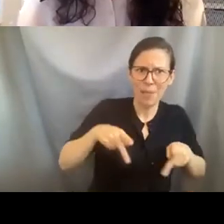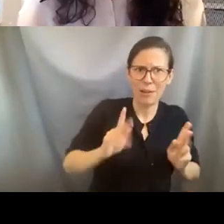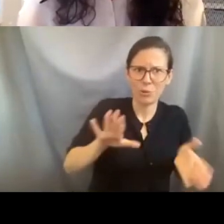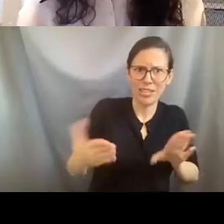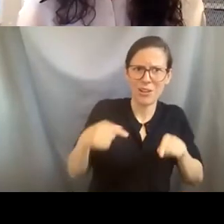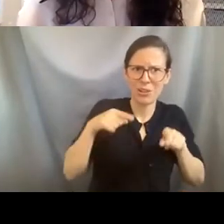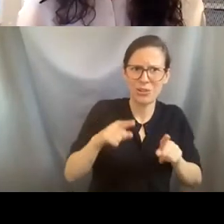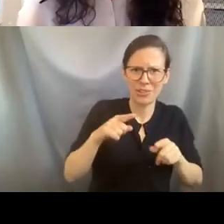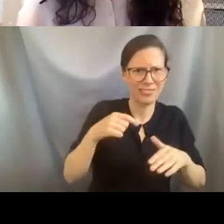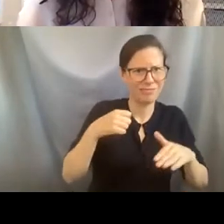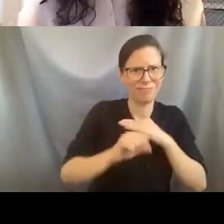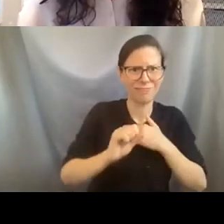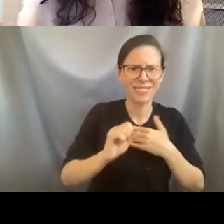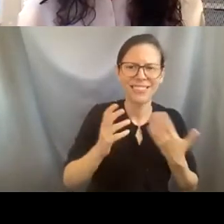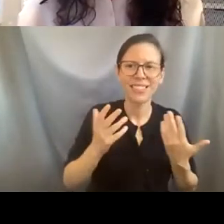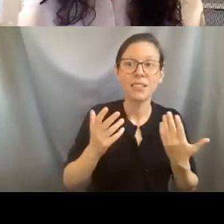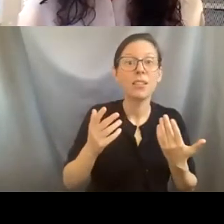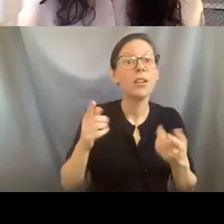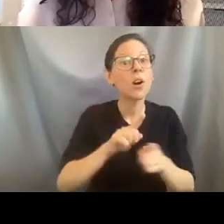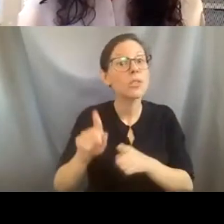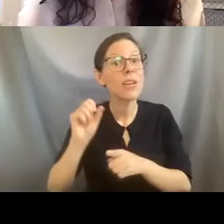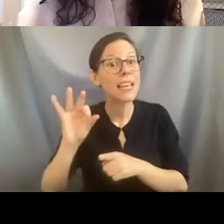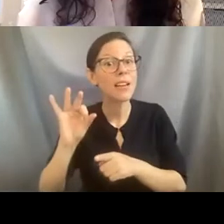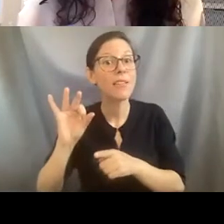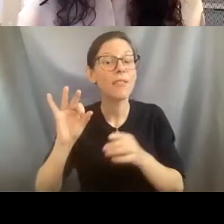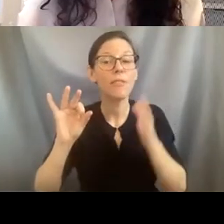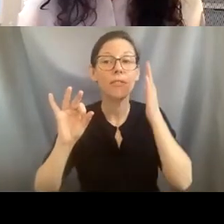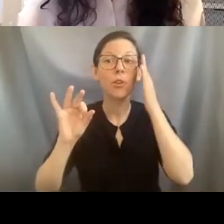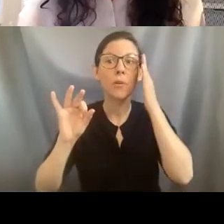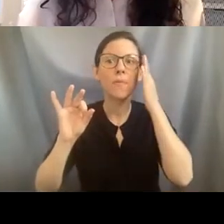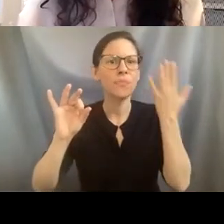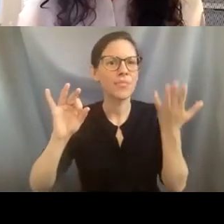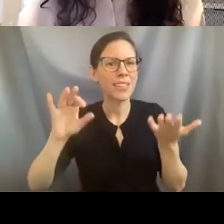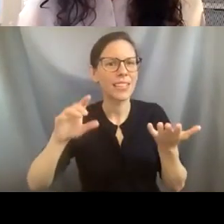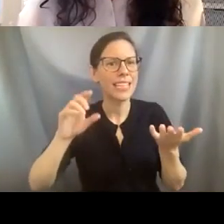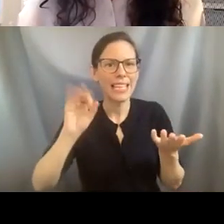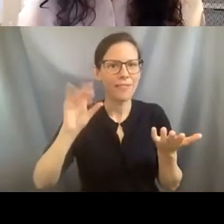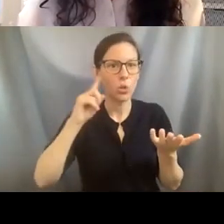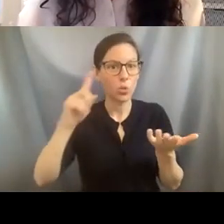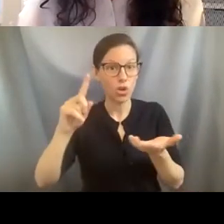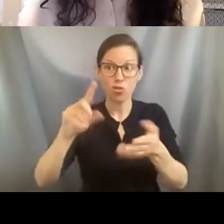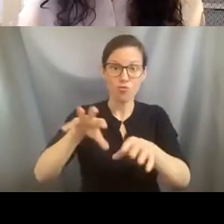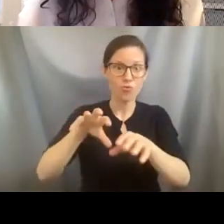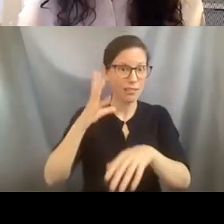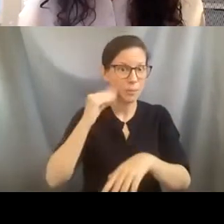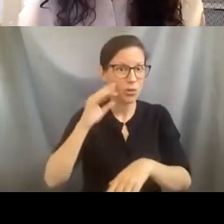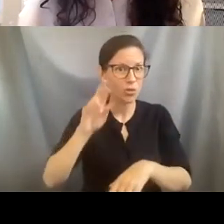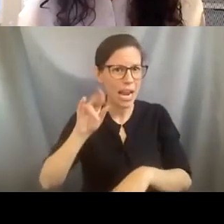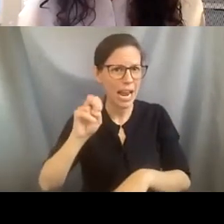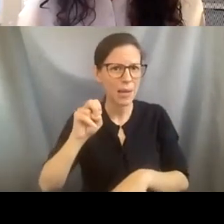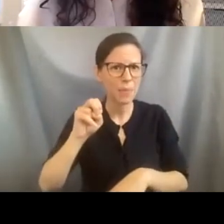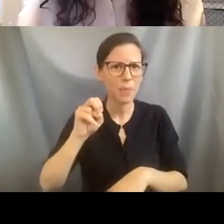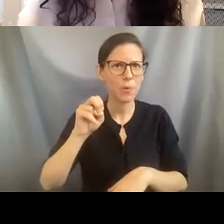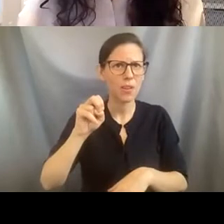if you were raped, it doesn't take away the scars for you to have an abortion. That doesn't give you the right to have an abortion.